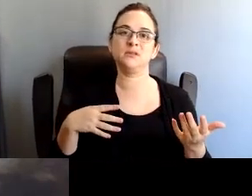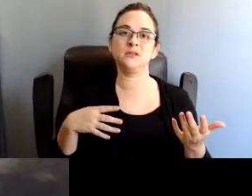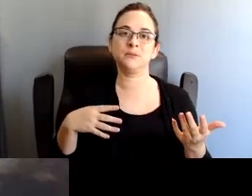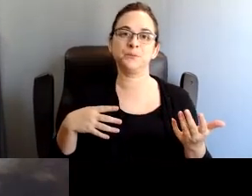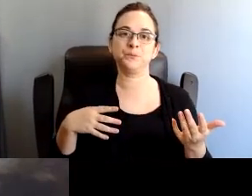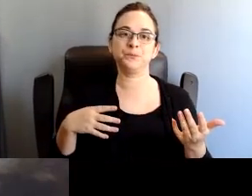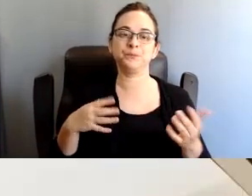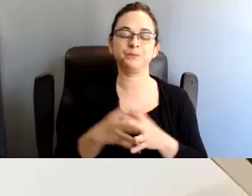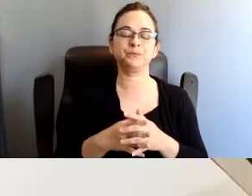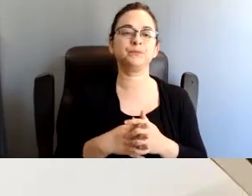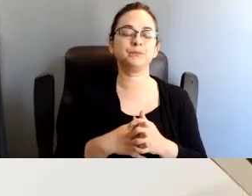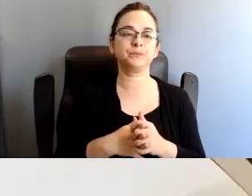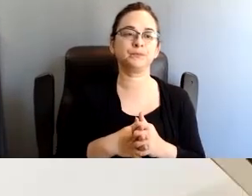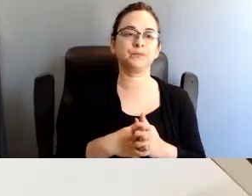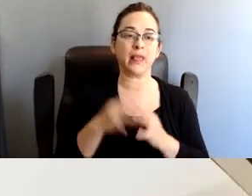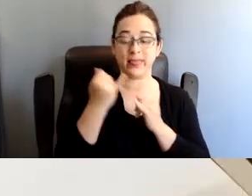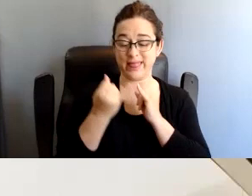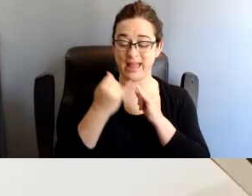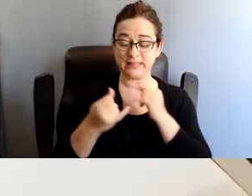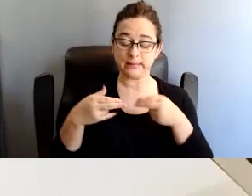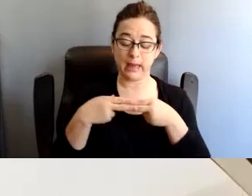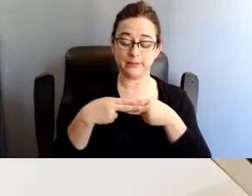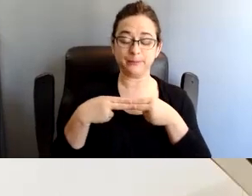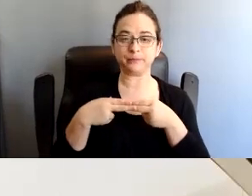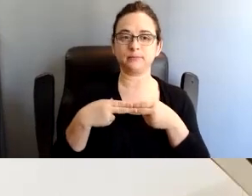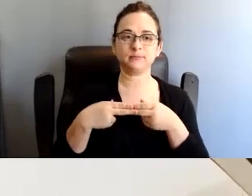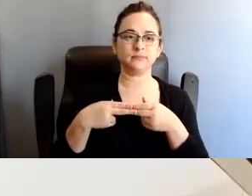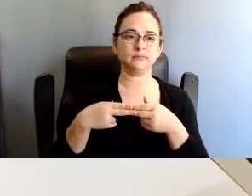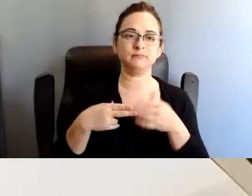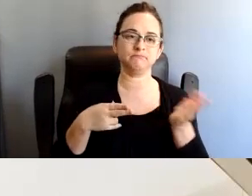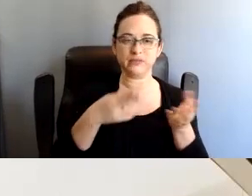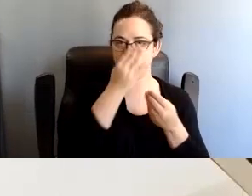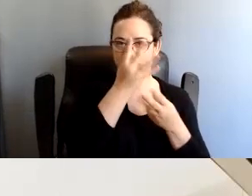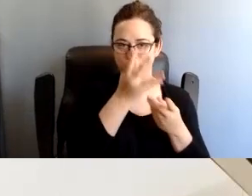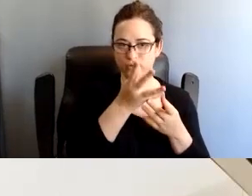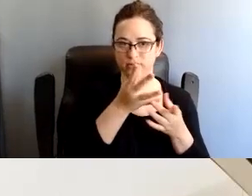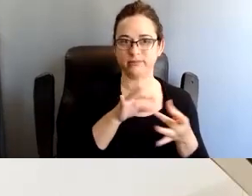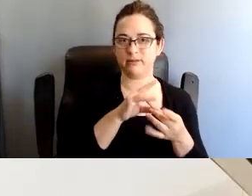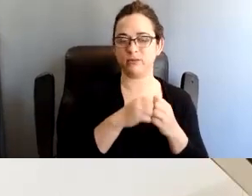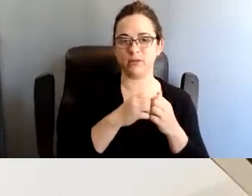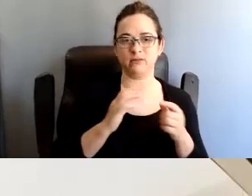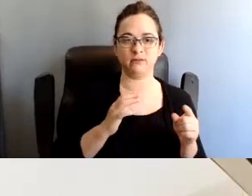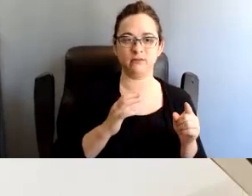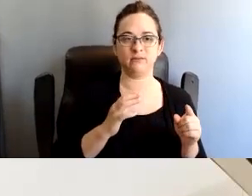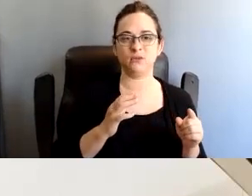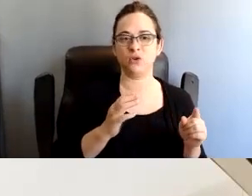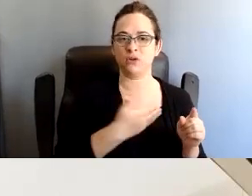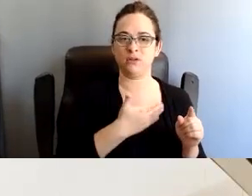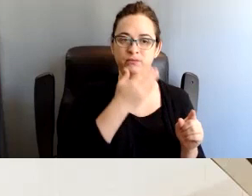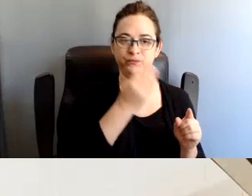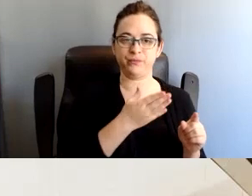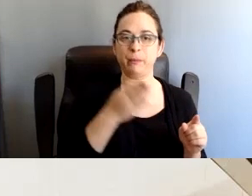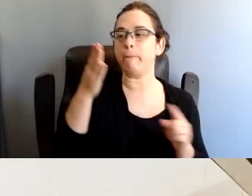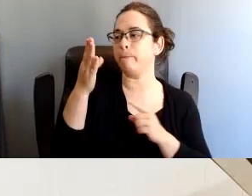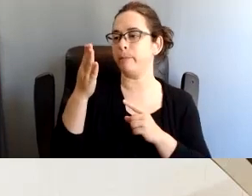the last slide is just our information, and the QR code just takes you to our website. So Blue, that's her email address. Then there's